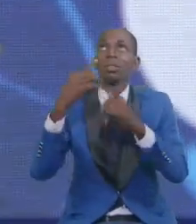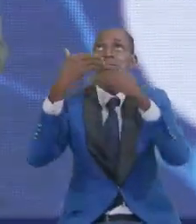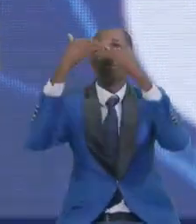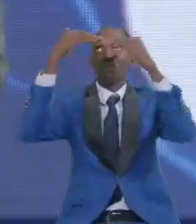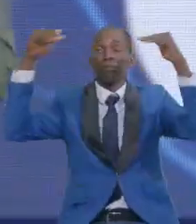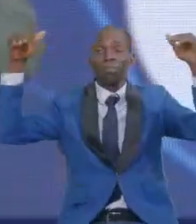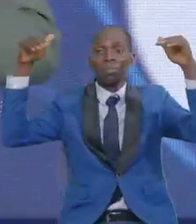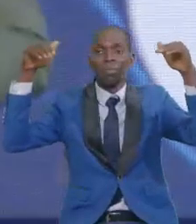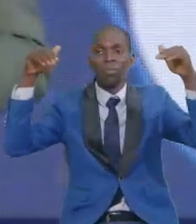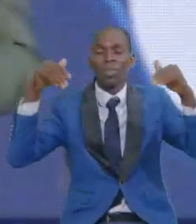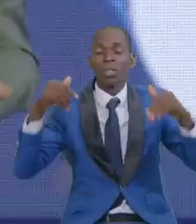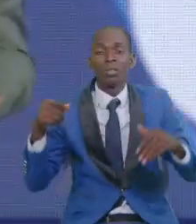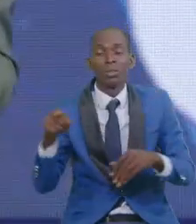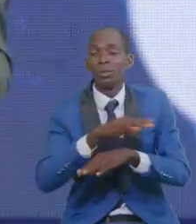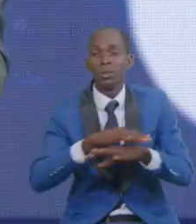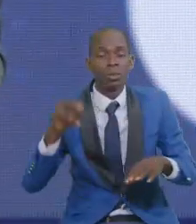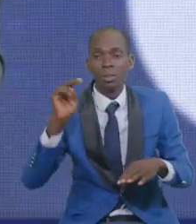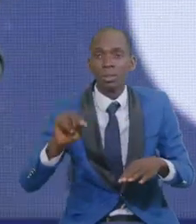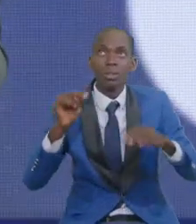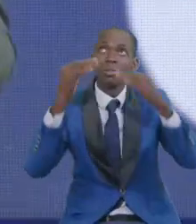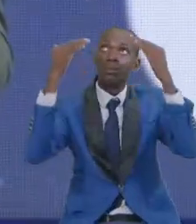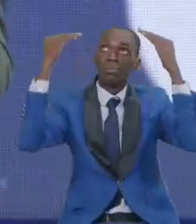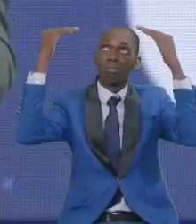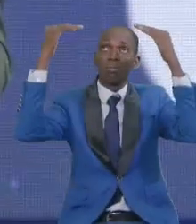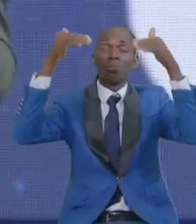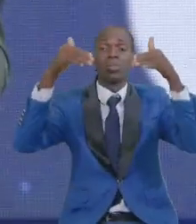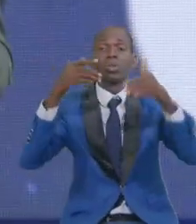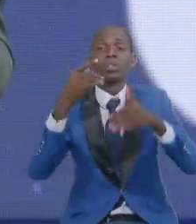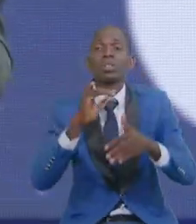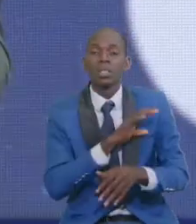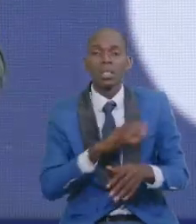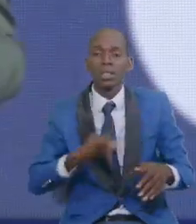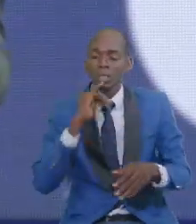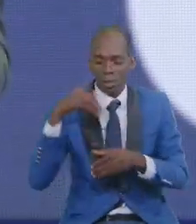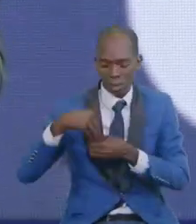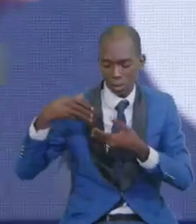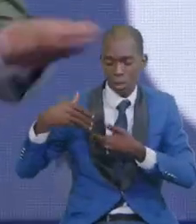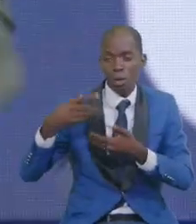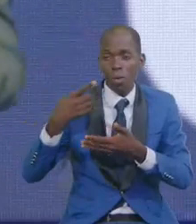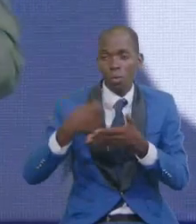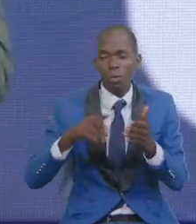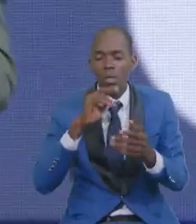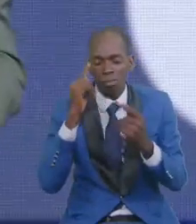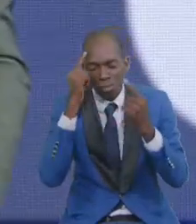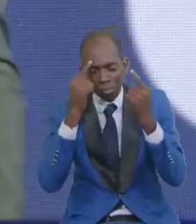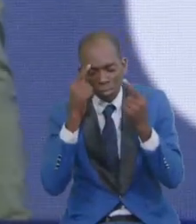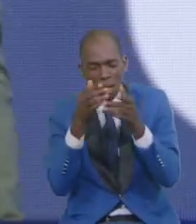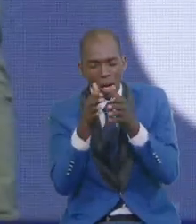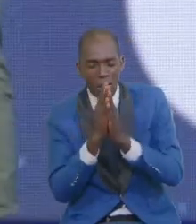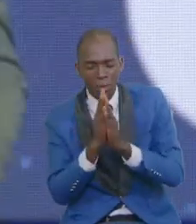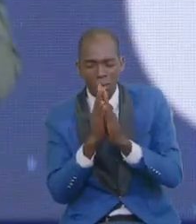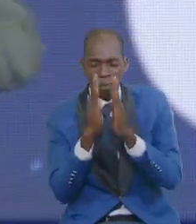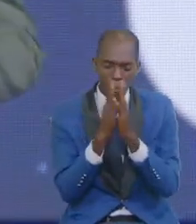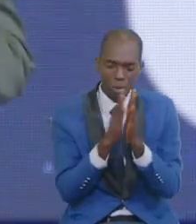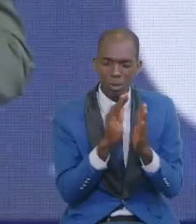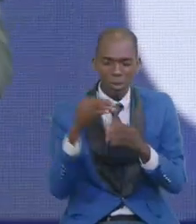Well, you don't need ceiling. It's right there inside you. And what you are thinking and what you are praying, what you are interceding, is on the inside of